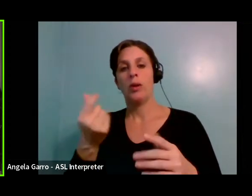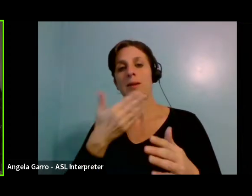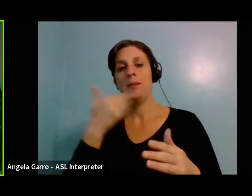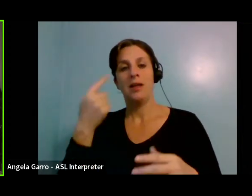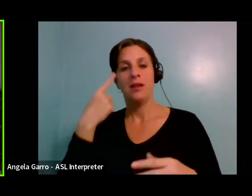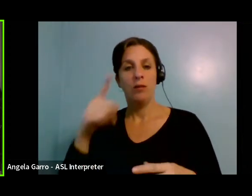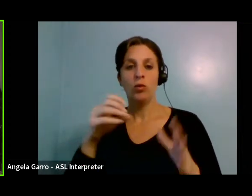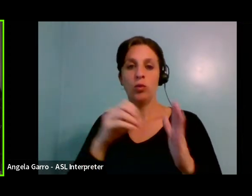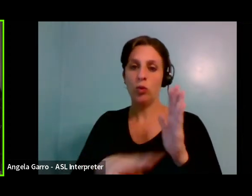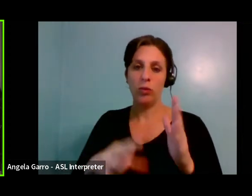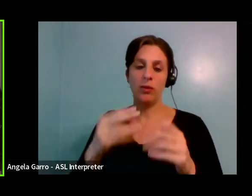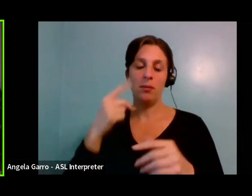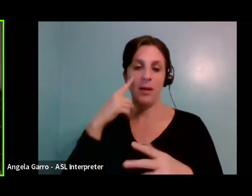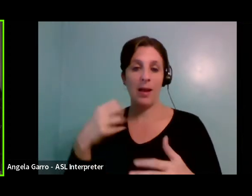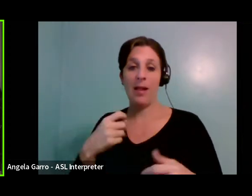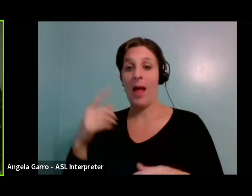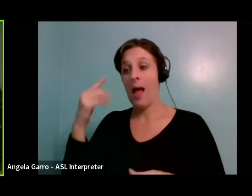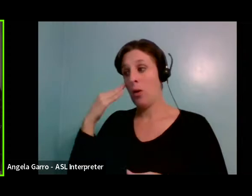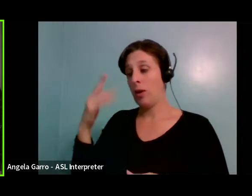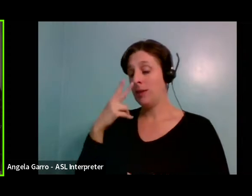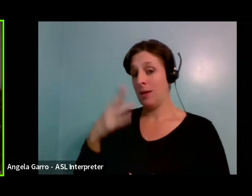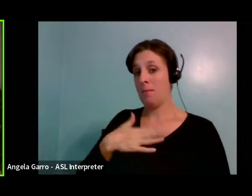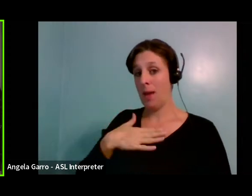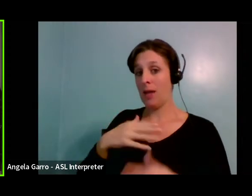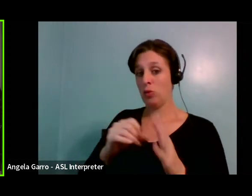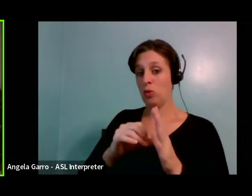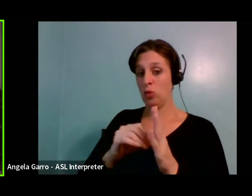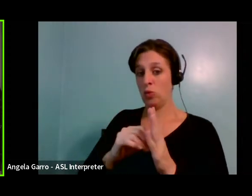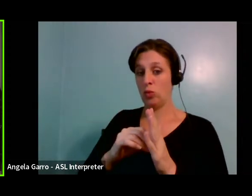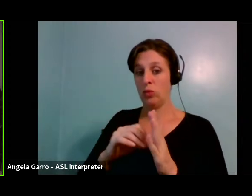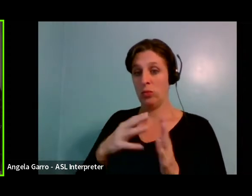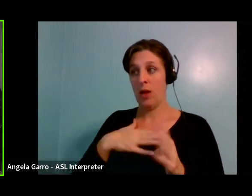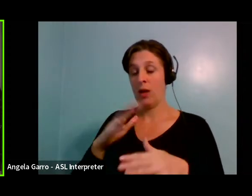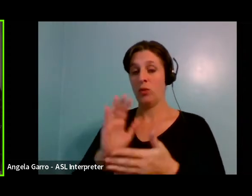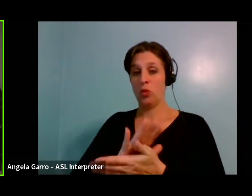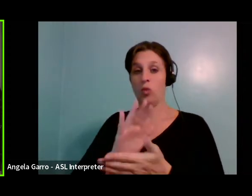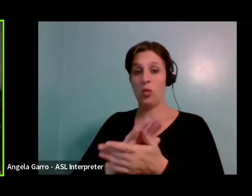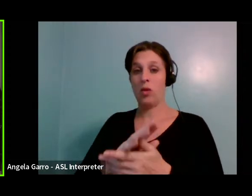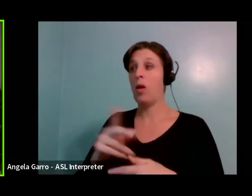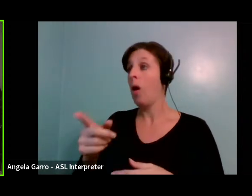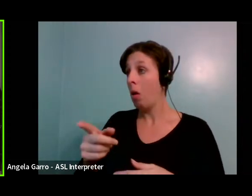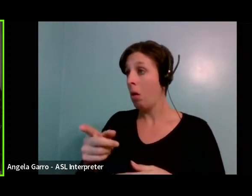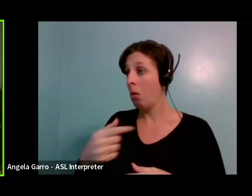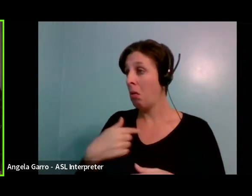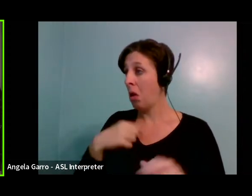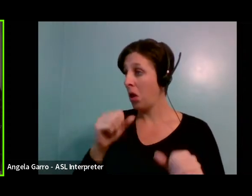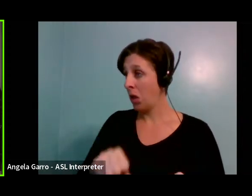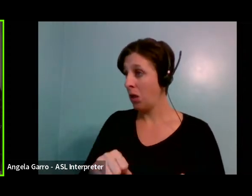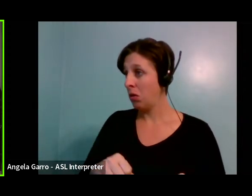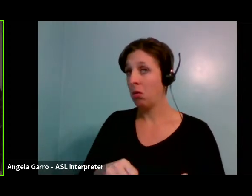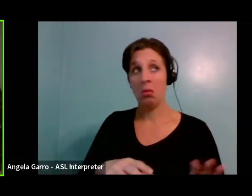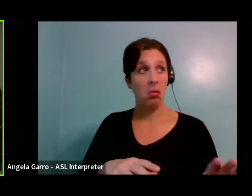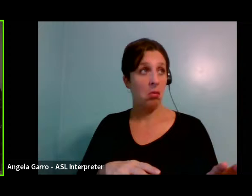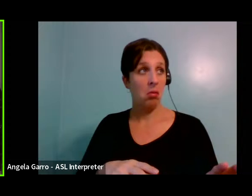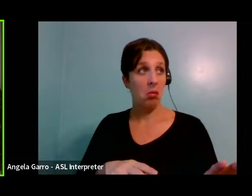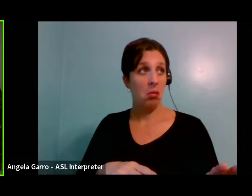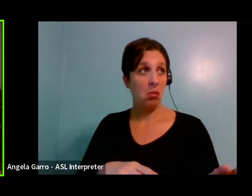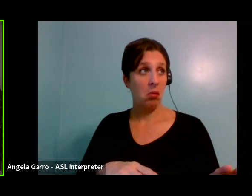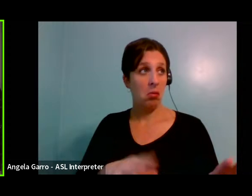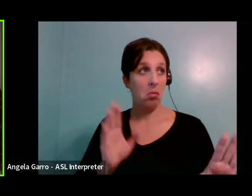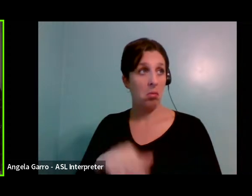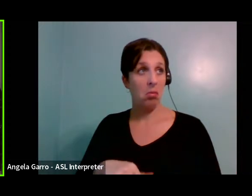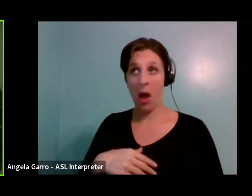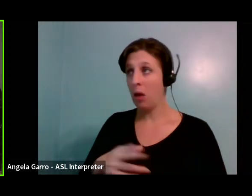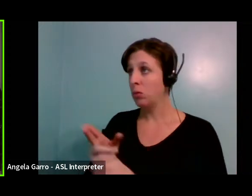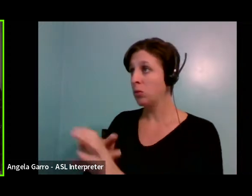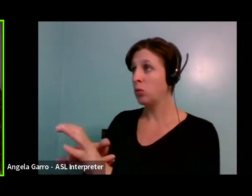I've seen, at least at my school, you saw the numbers of participation. I've seen kids go, oh, I can do this. I'll join track. You can do this. I'll join